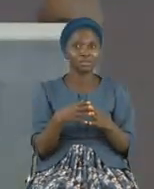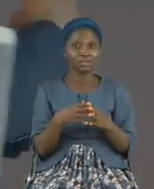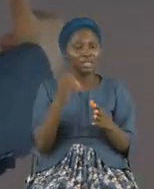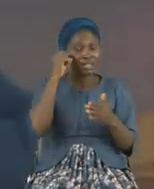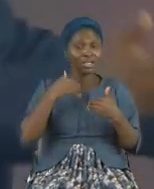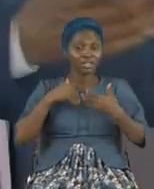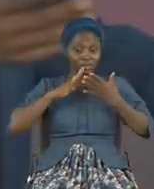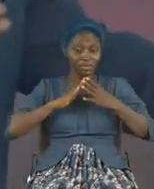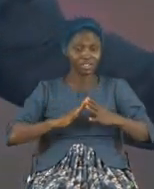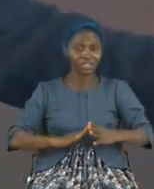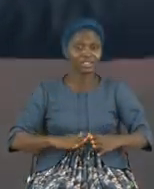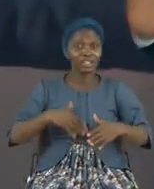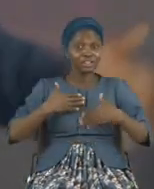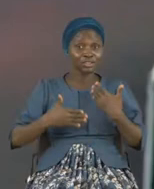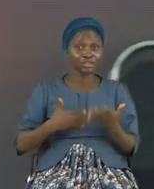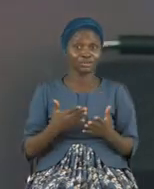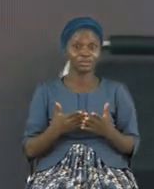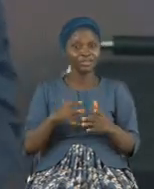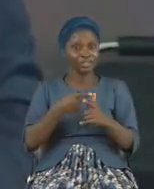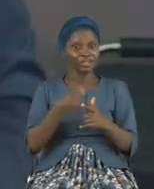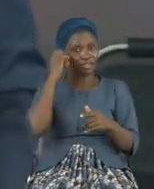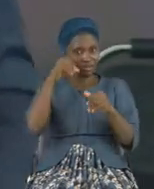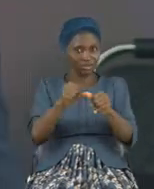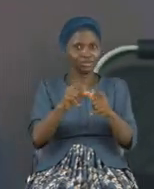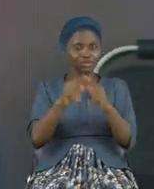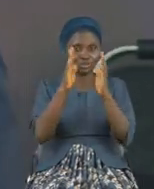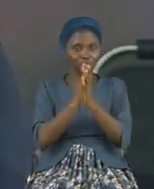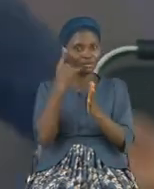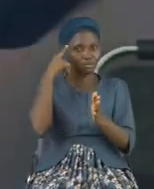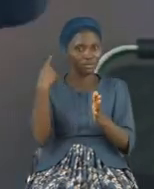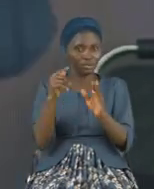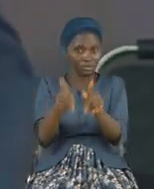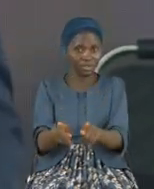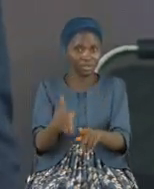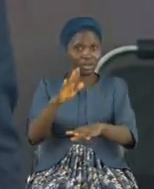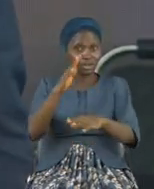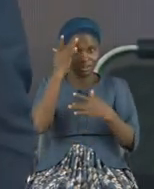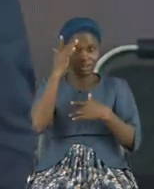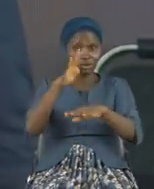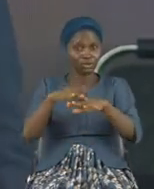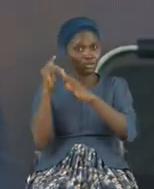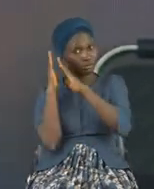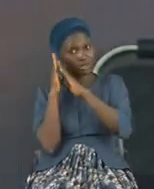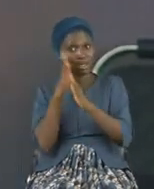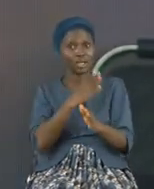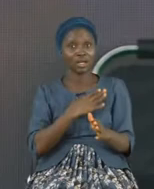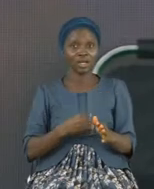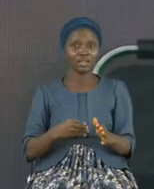joy. Then he rose up to pray for the person on the bed. As he rose up, the fellow rose up